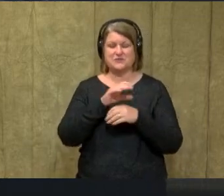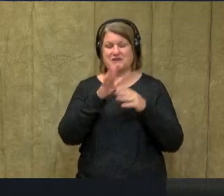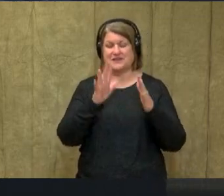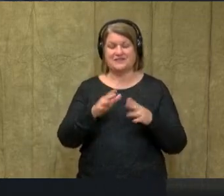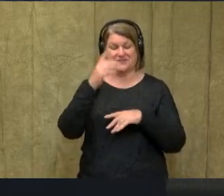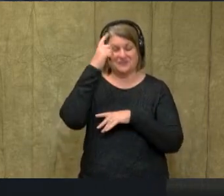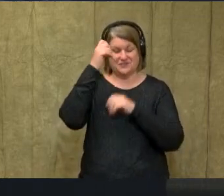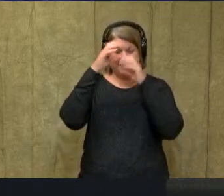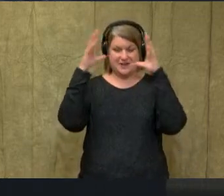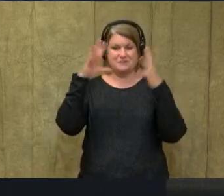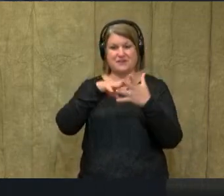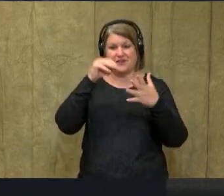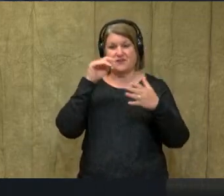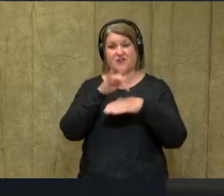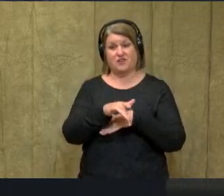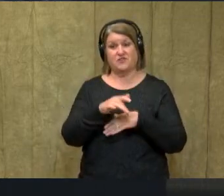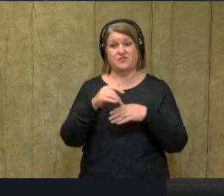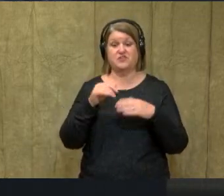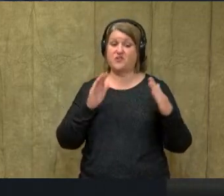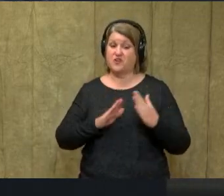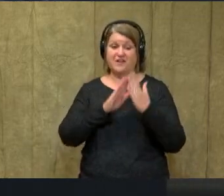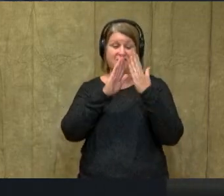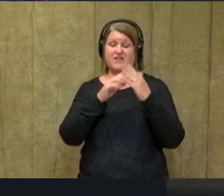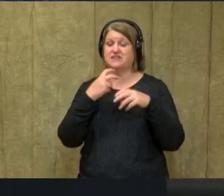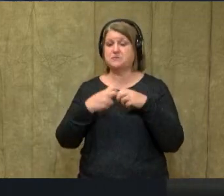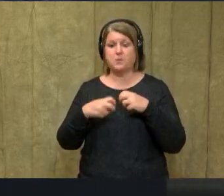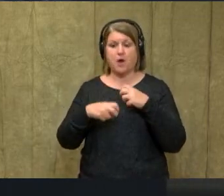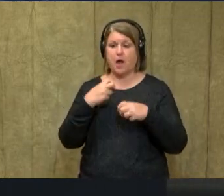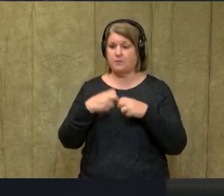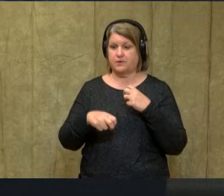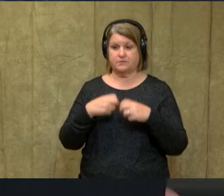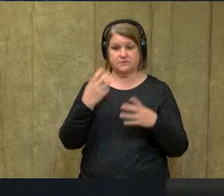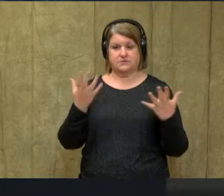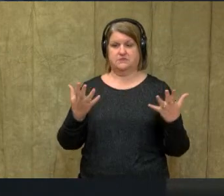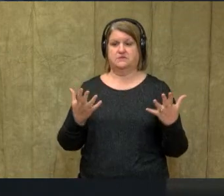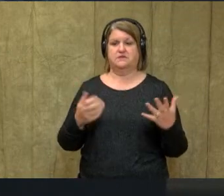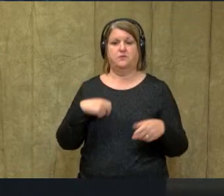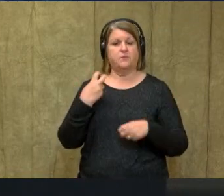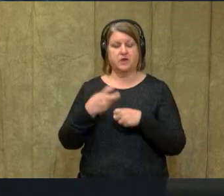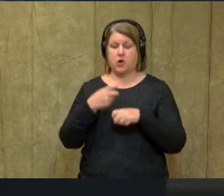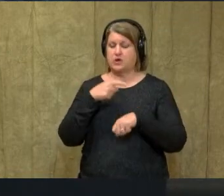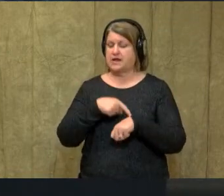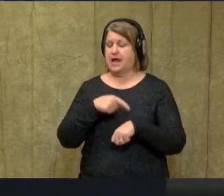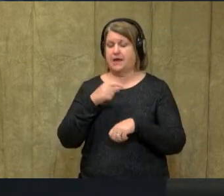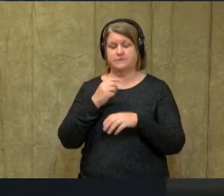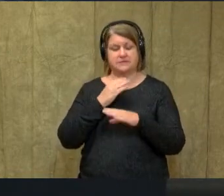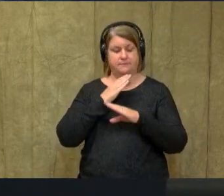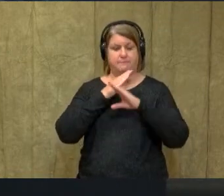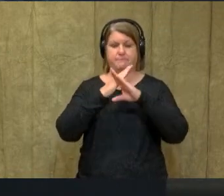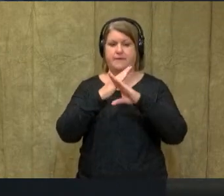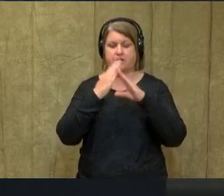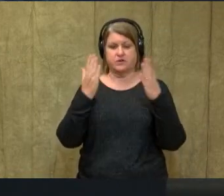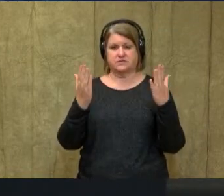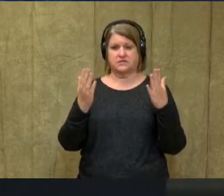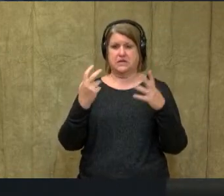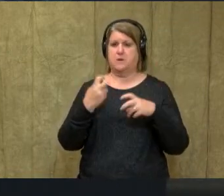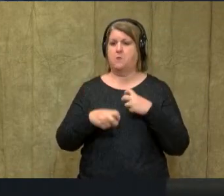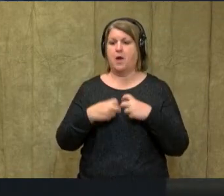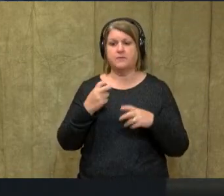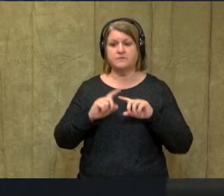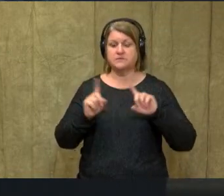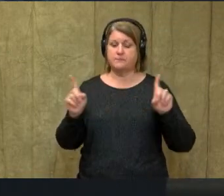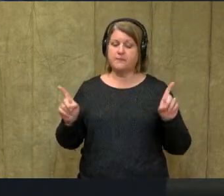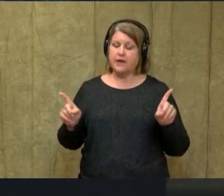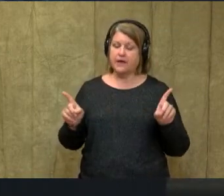early, that you're going to have problems. There will be adversity, there will be barriers, there will be problems,